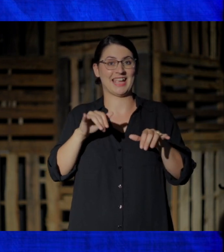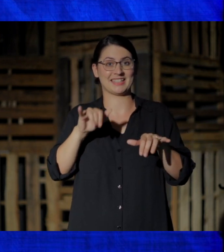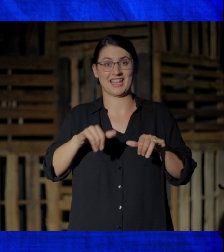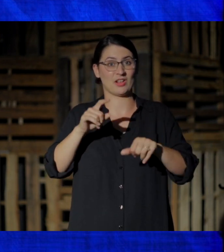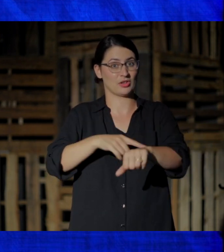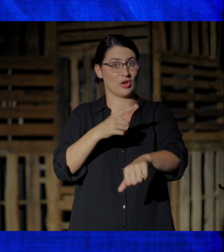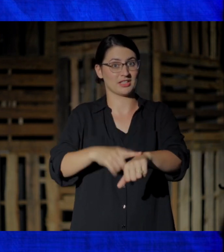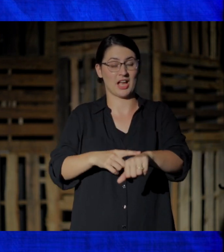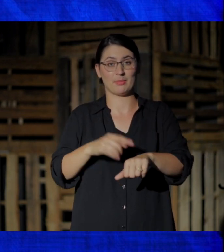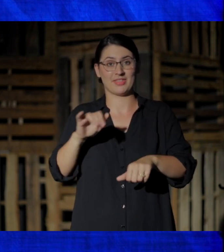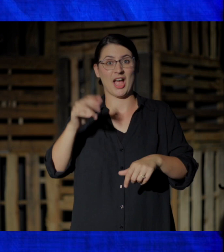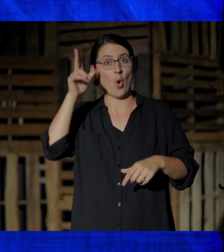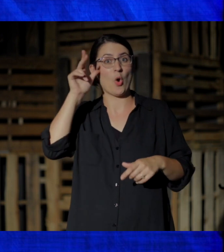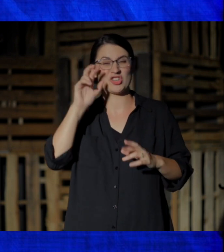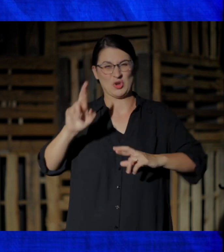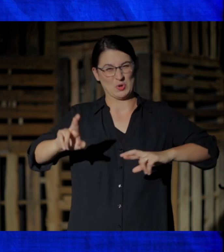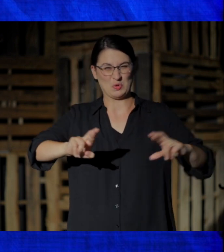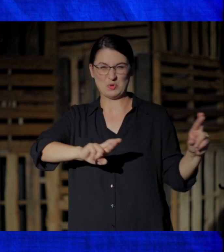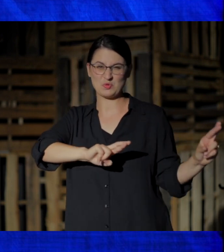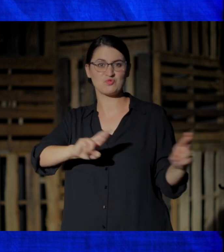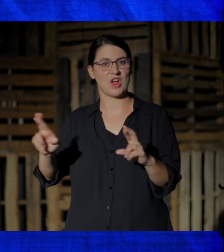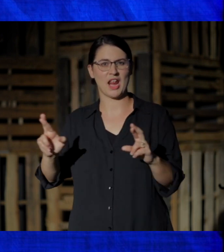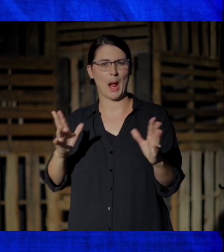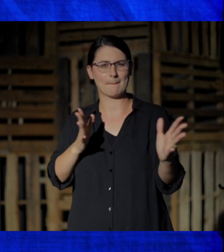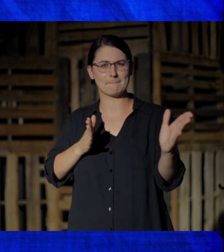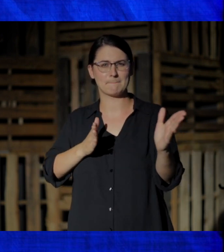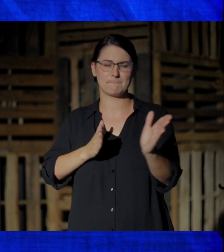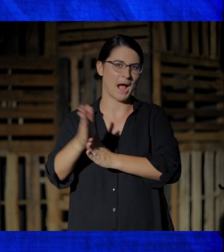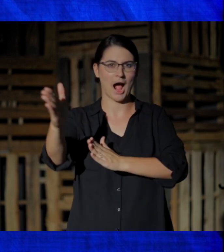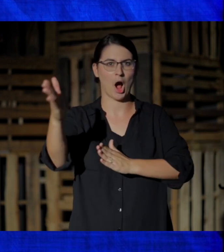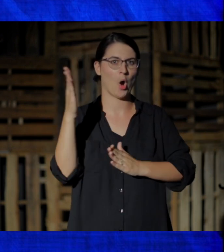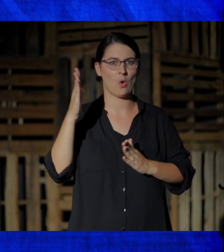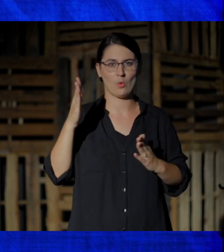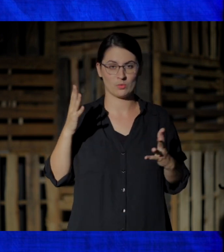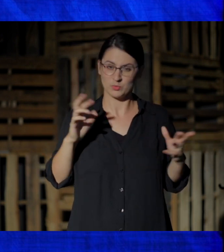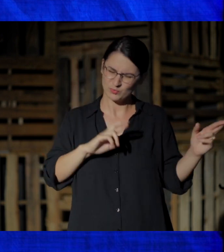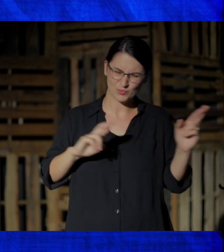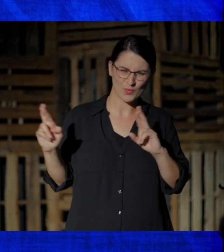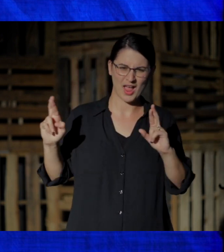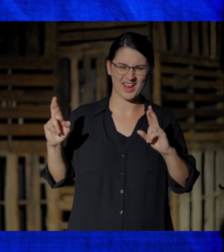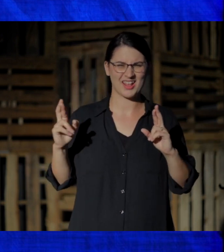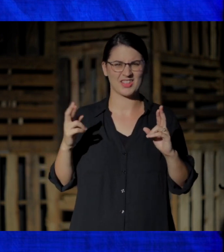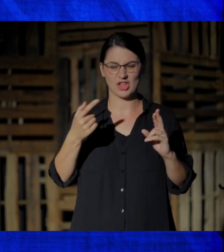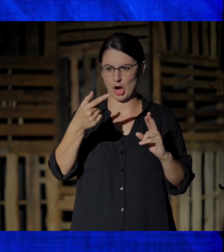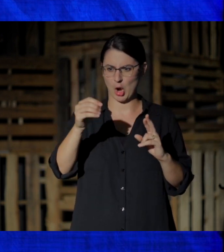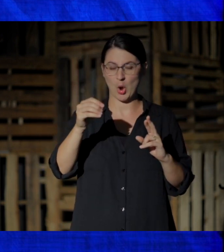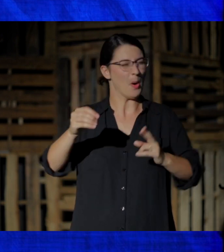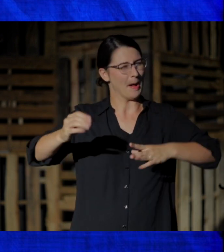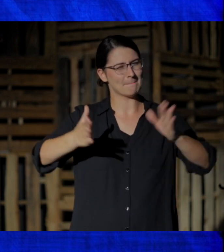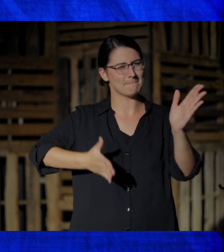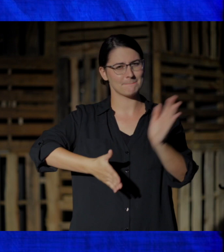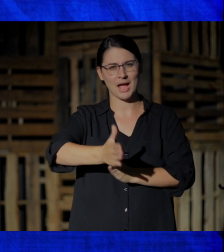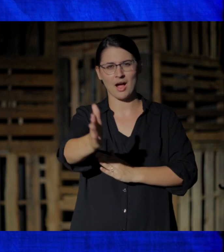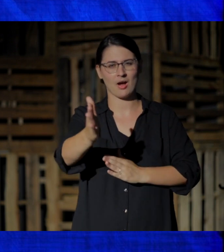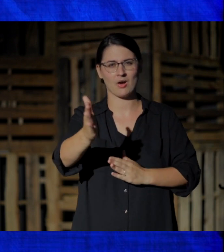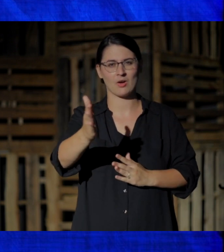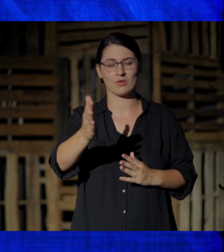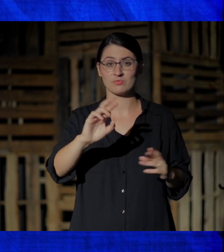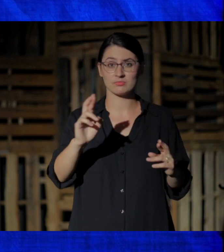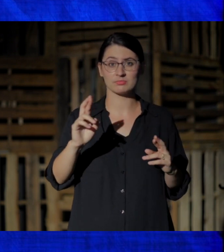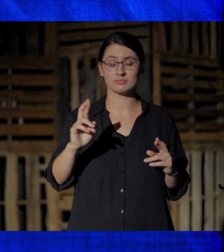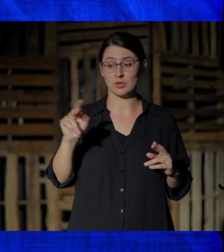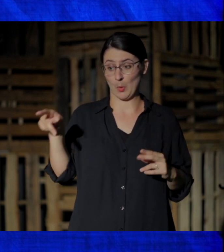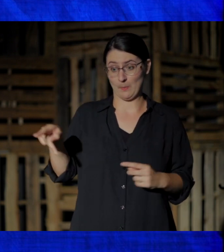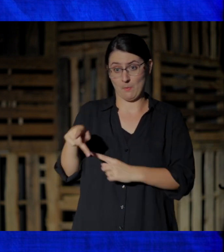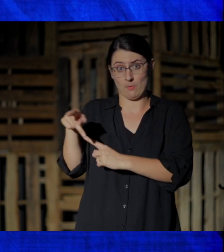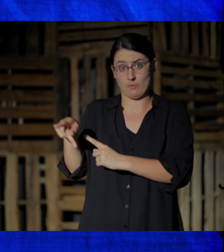and can't wait for what? Go. Go. All right, so Paul's going that same